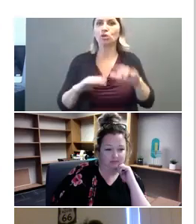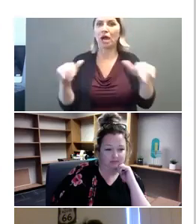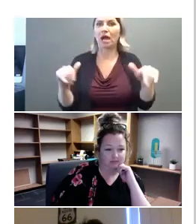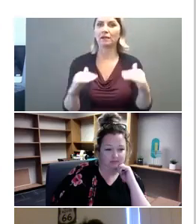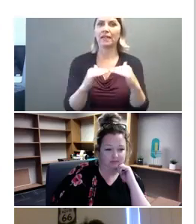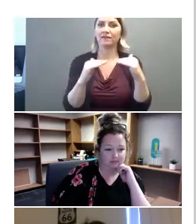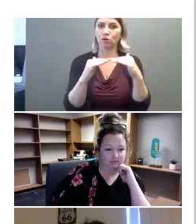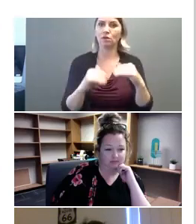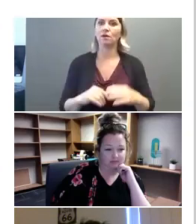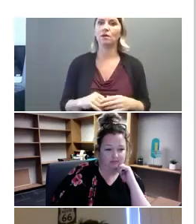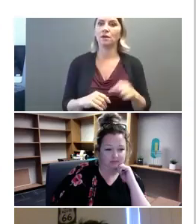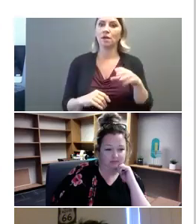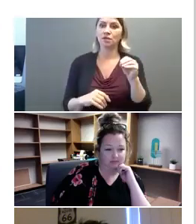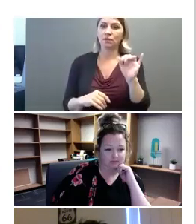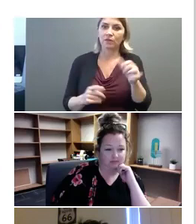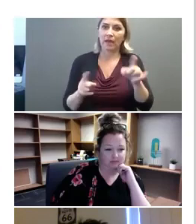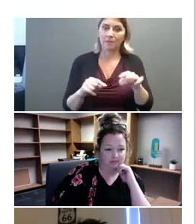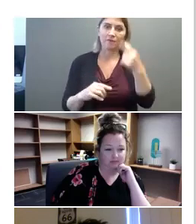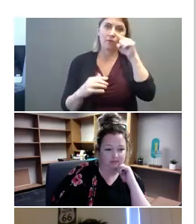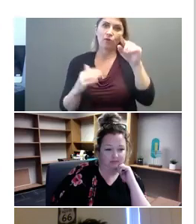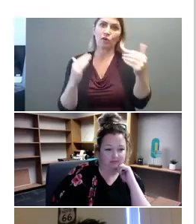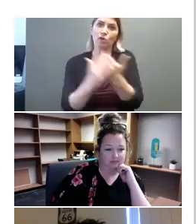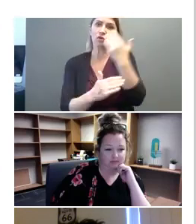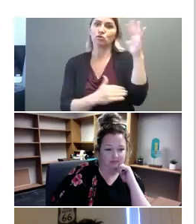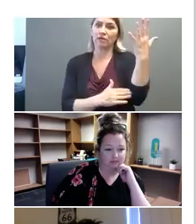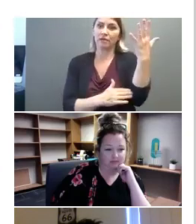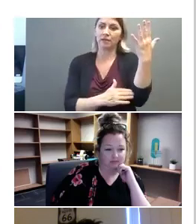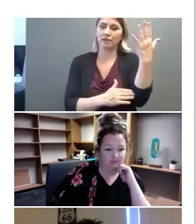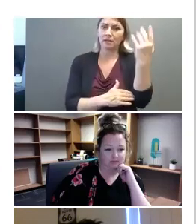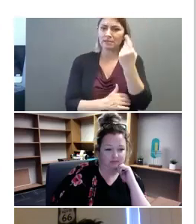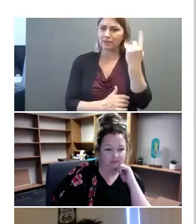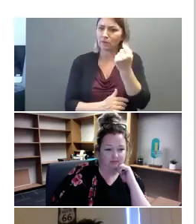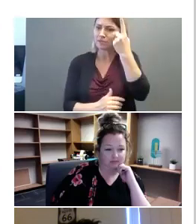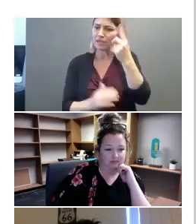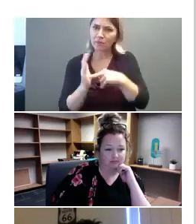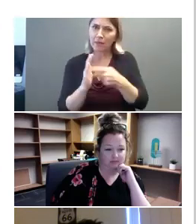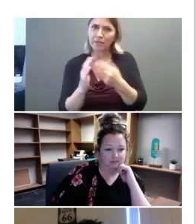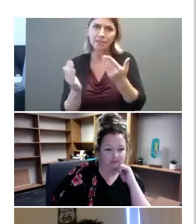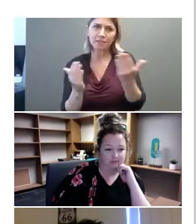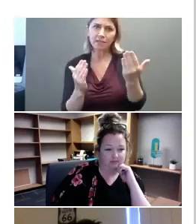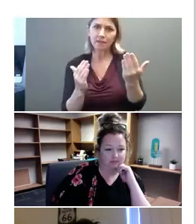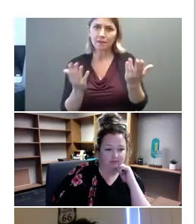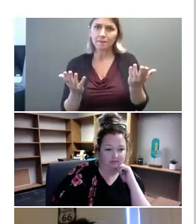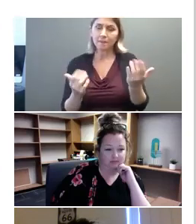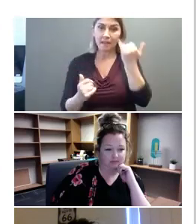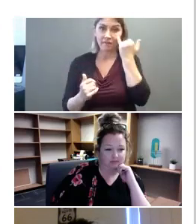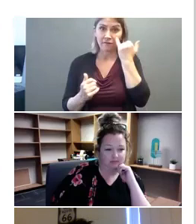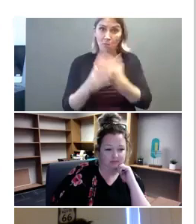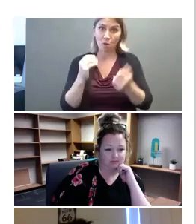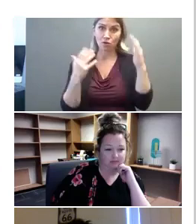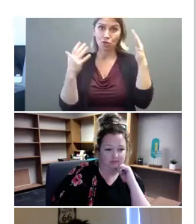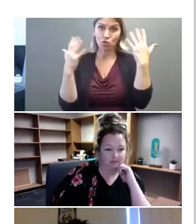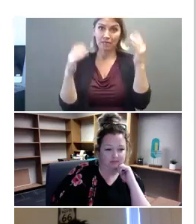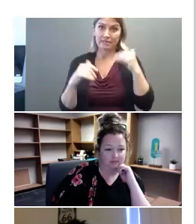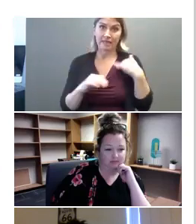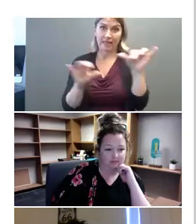that we would have a rank of 6 for the new tree. Does everyone understand what I'm trying to say here? That if both trees have the same